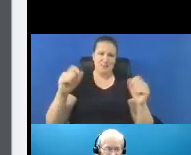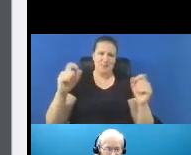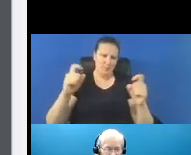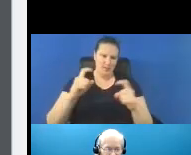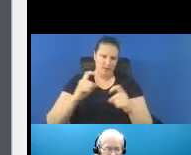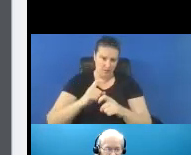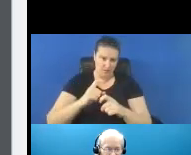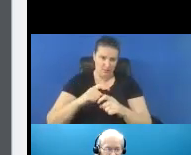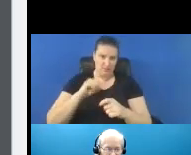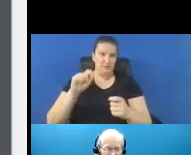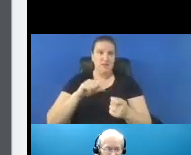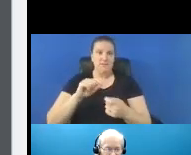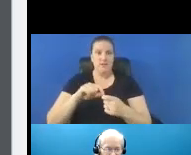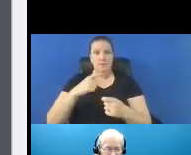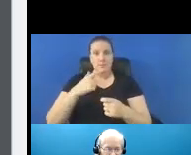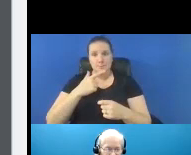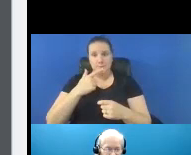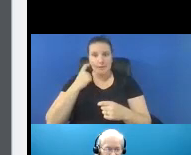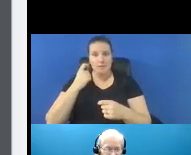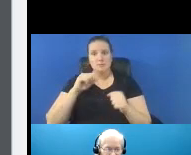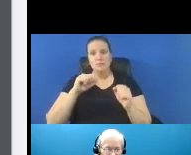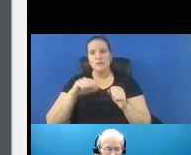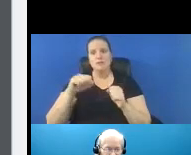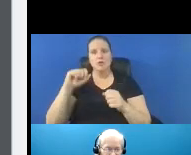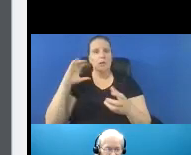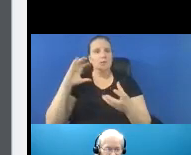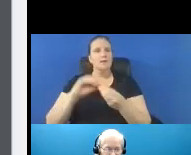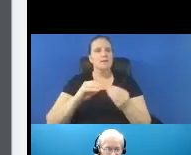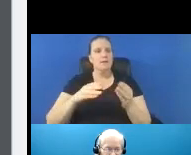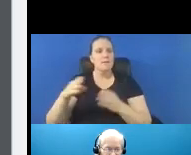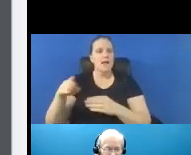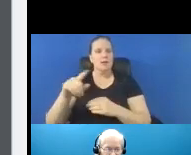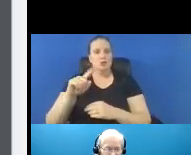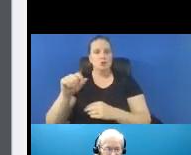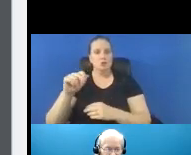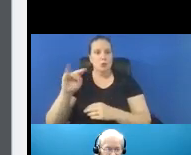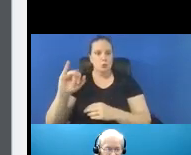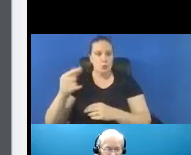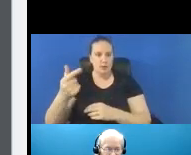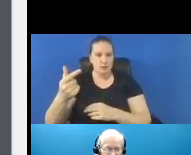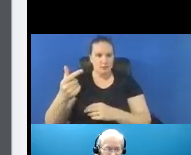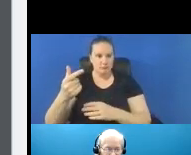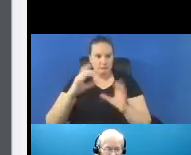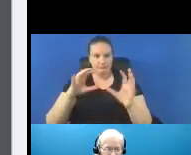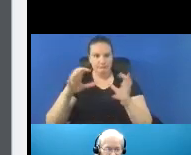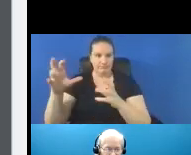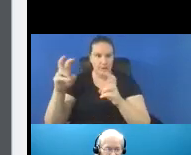because, particularly I think because of the potential comprehensive plan and zoning categorization